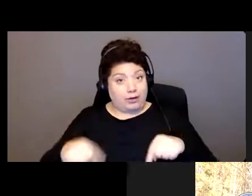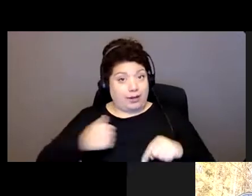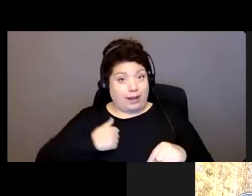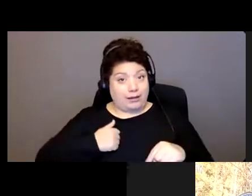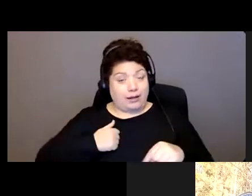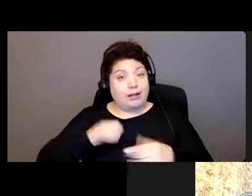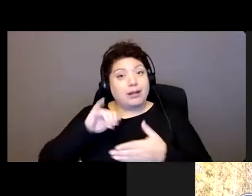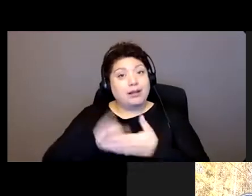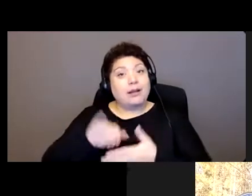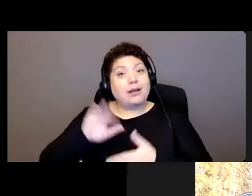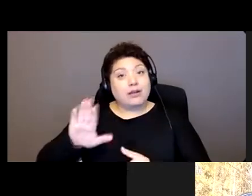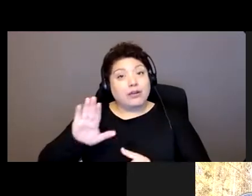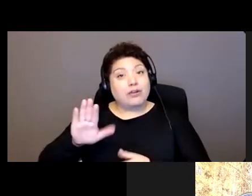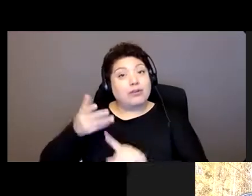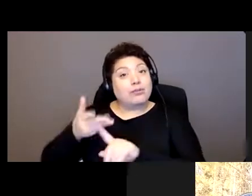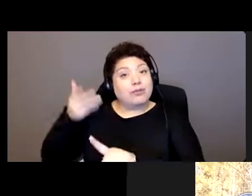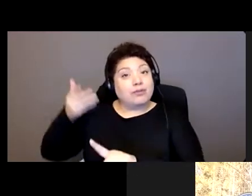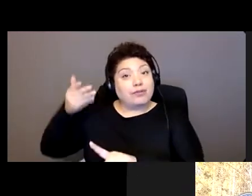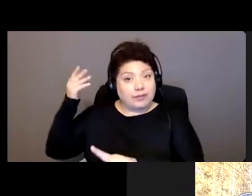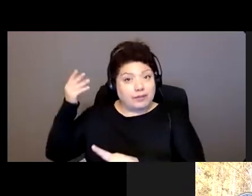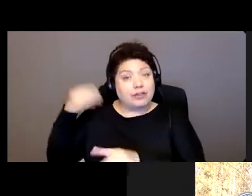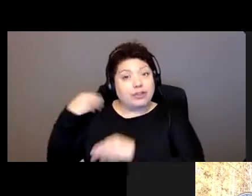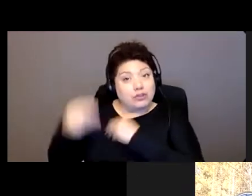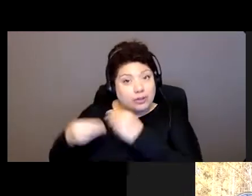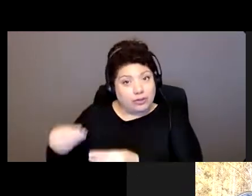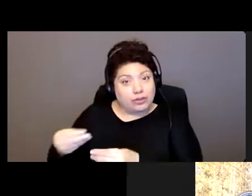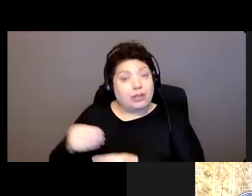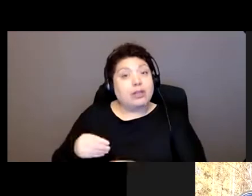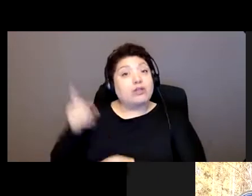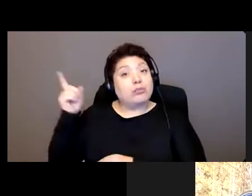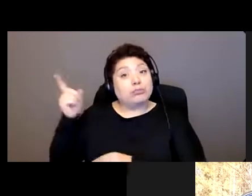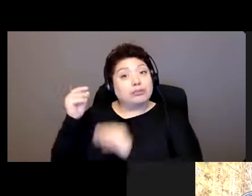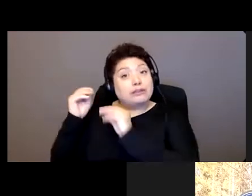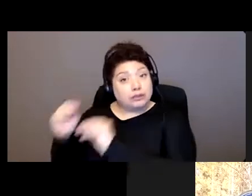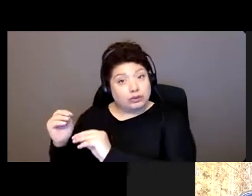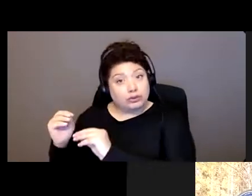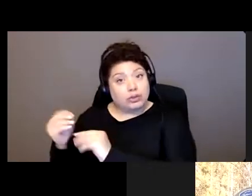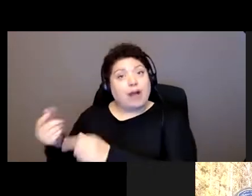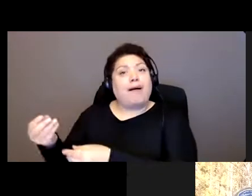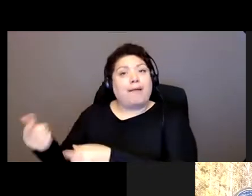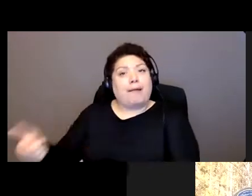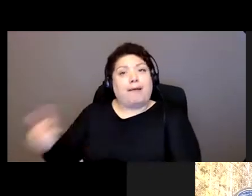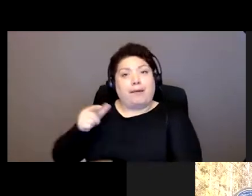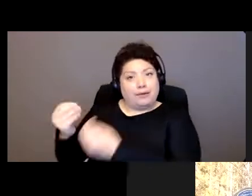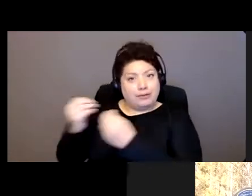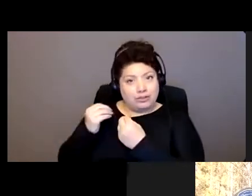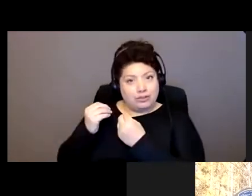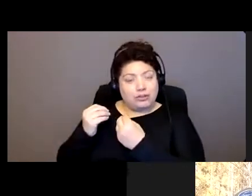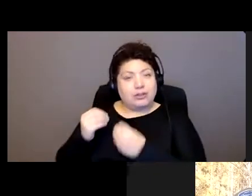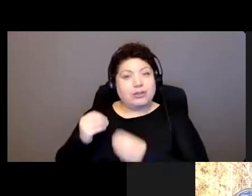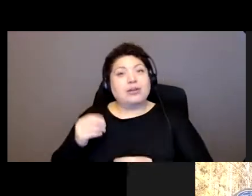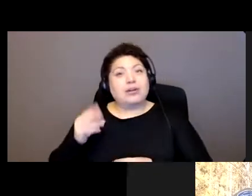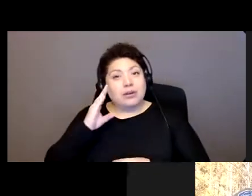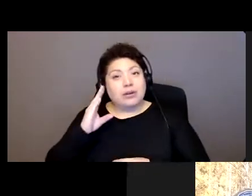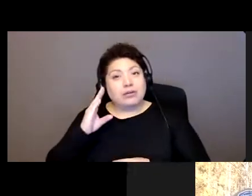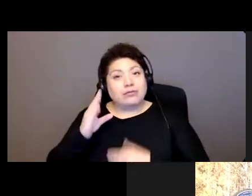from her 7 generations. Now and then she passed it on to me and told me that it was never going to stop, that no matter how long